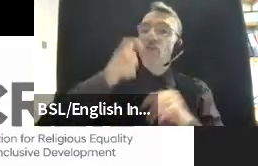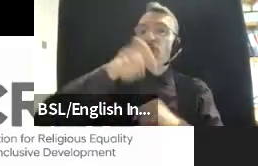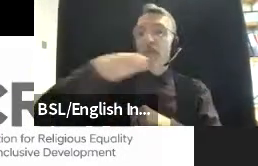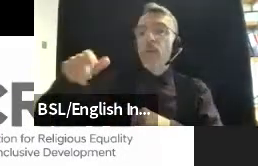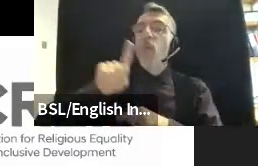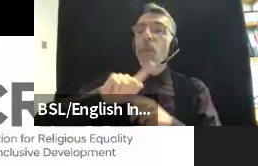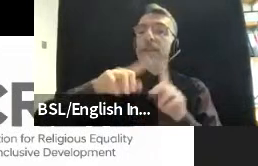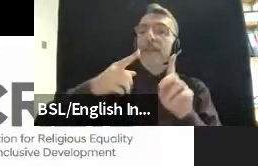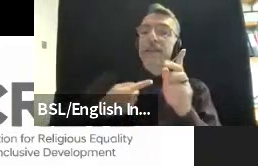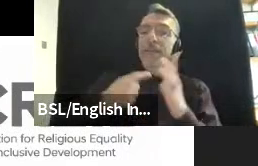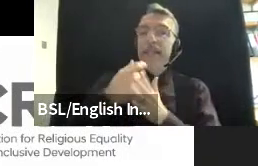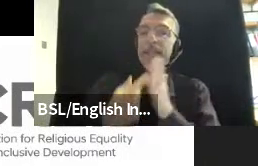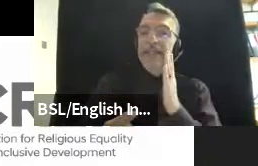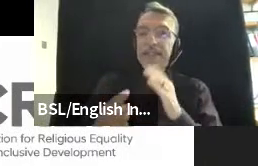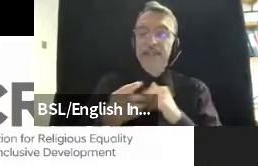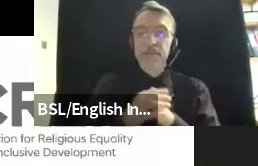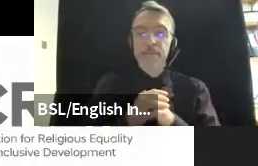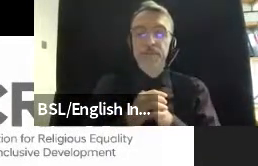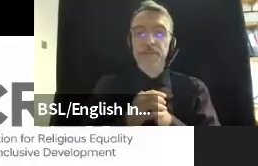also